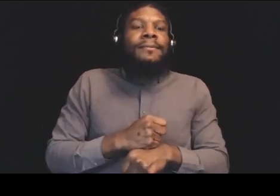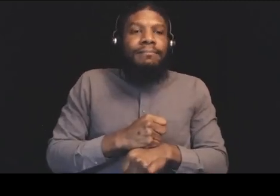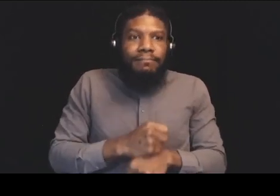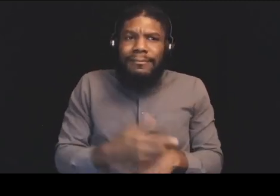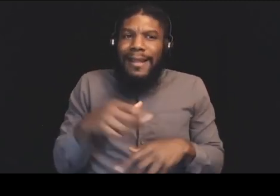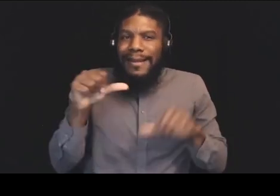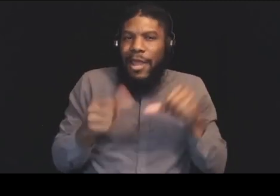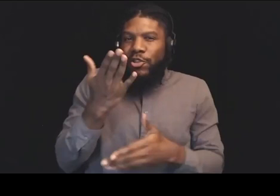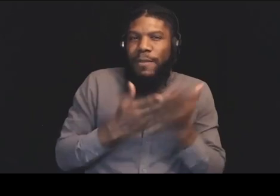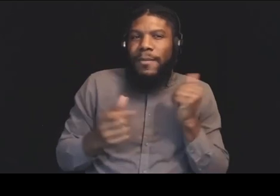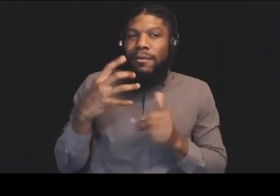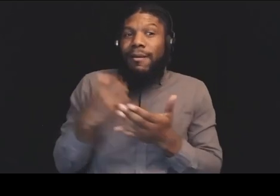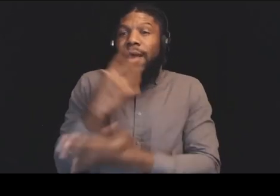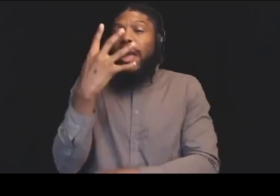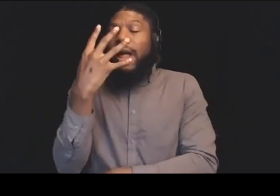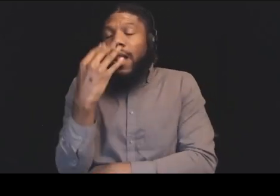slept.